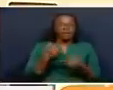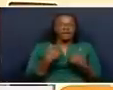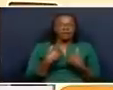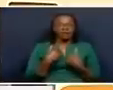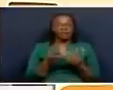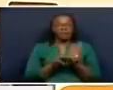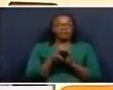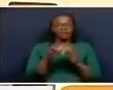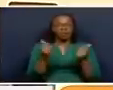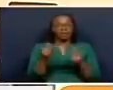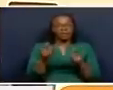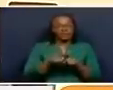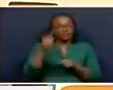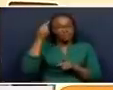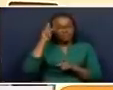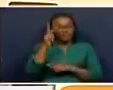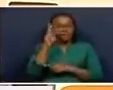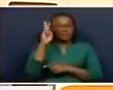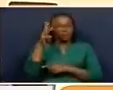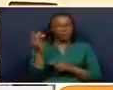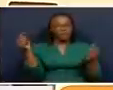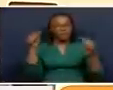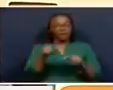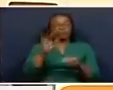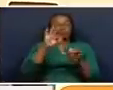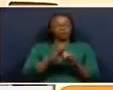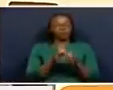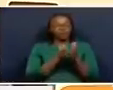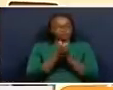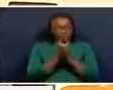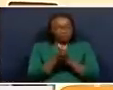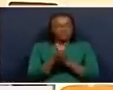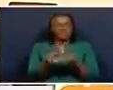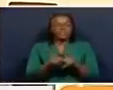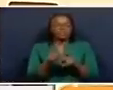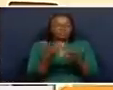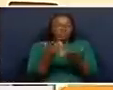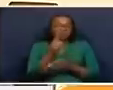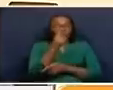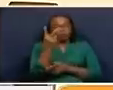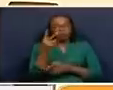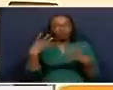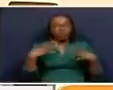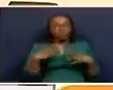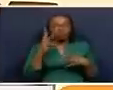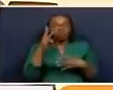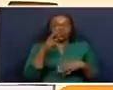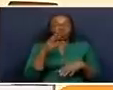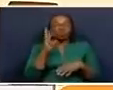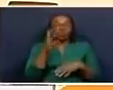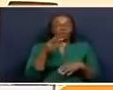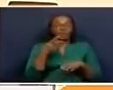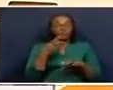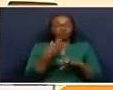I think that Kenyans are going to come out and vote very passionately. There may be one or two person throwing stones. Those